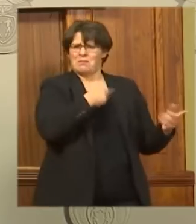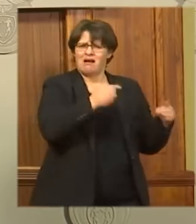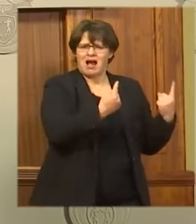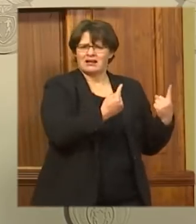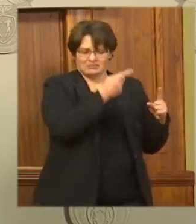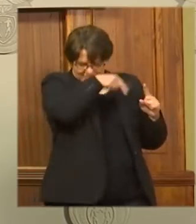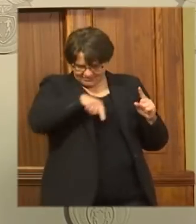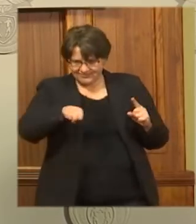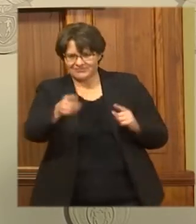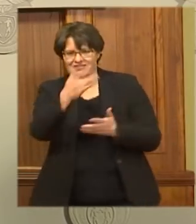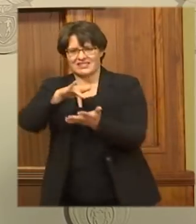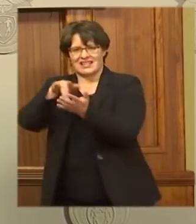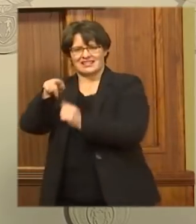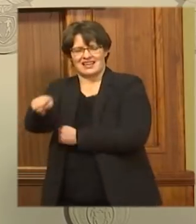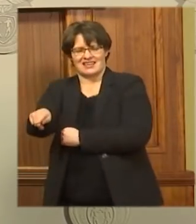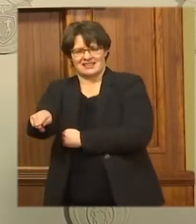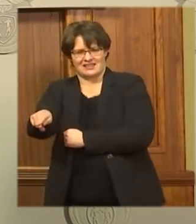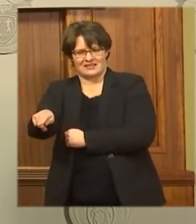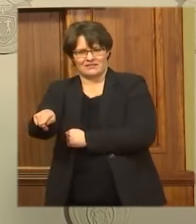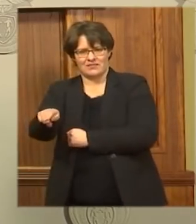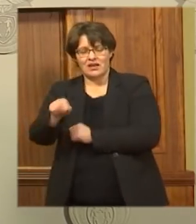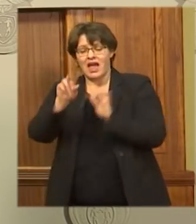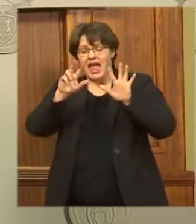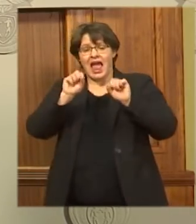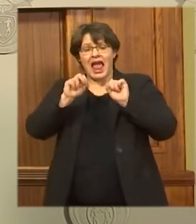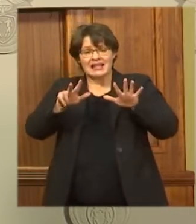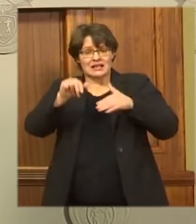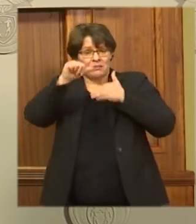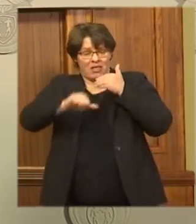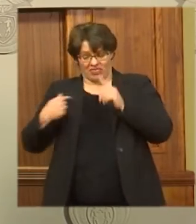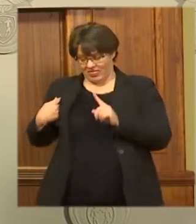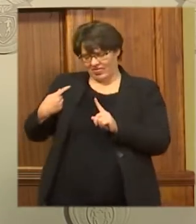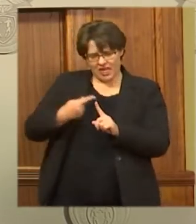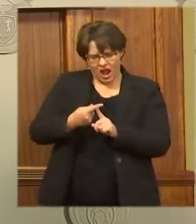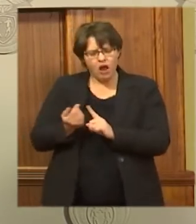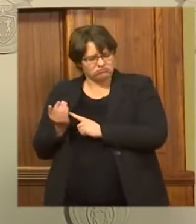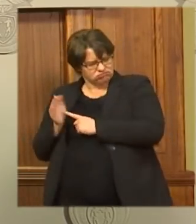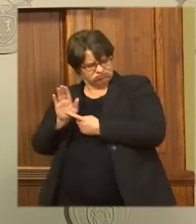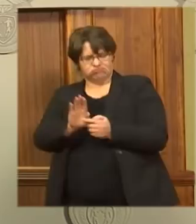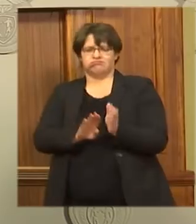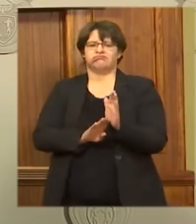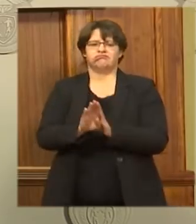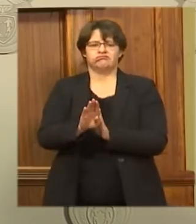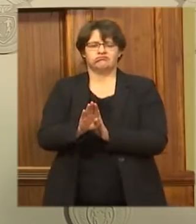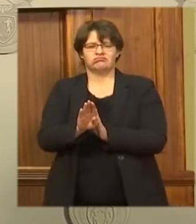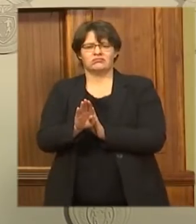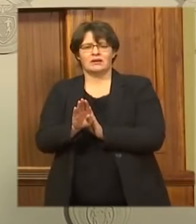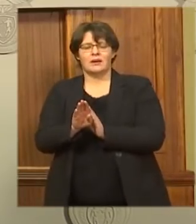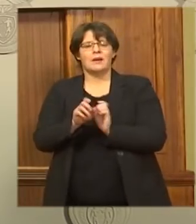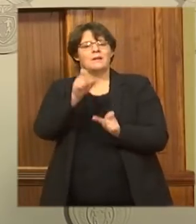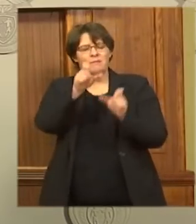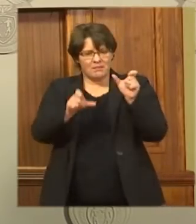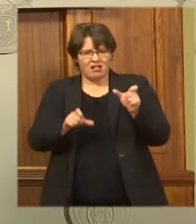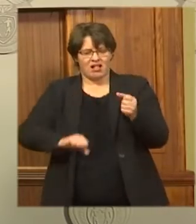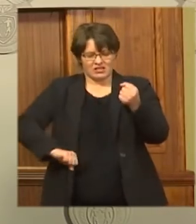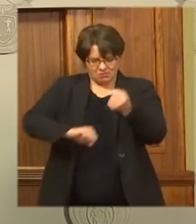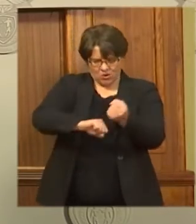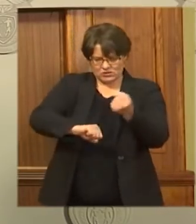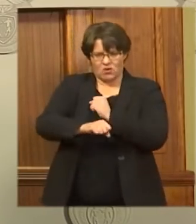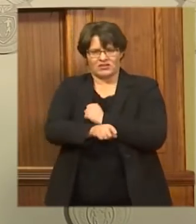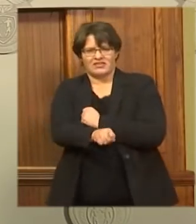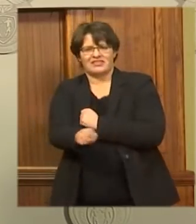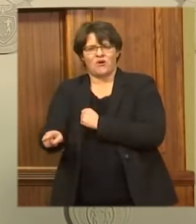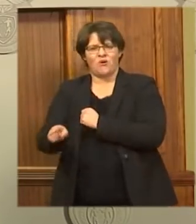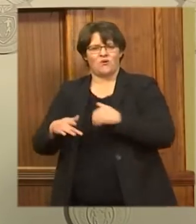last 18 months, we have made demonstrable progress in broadening access to support for